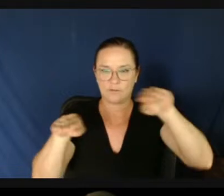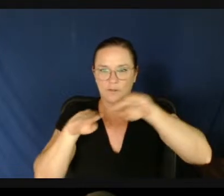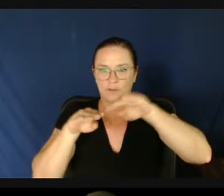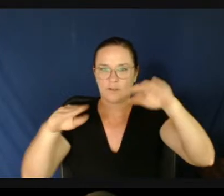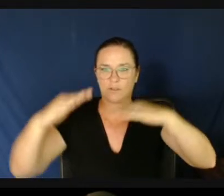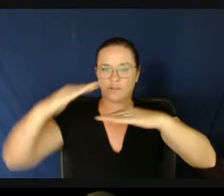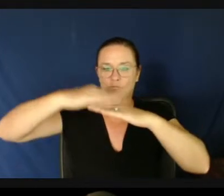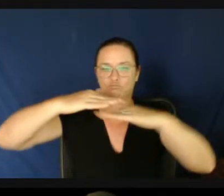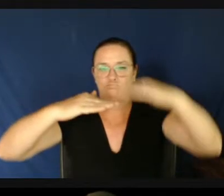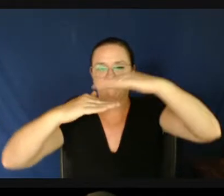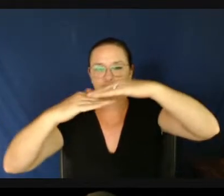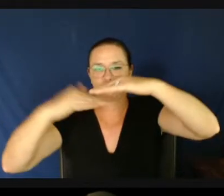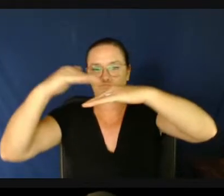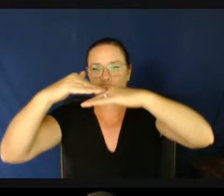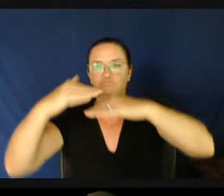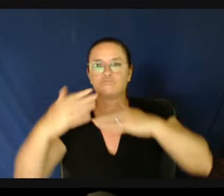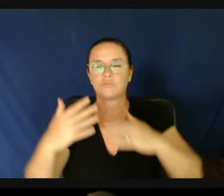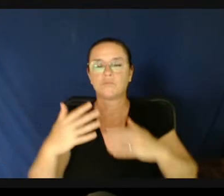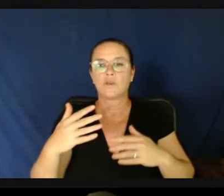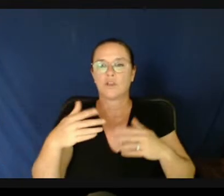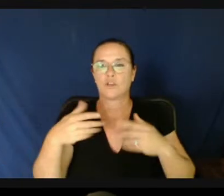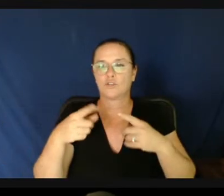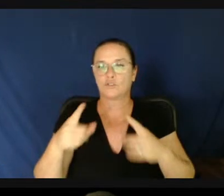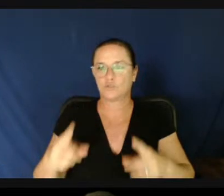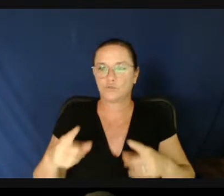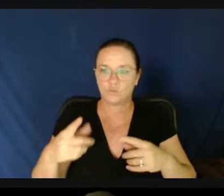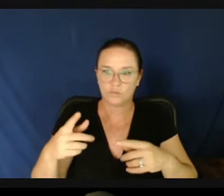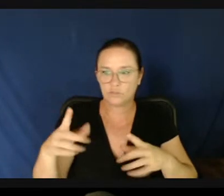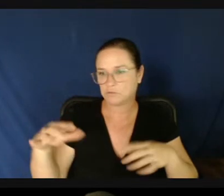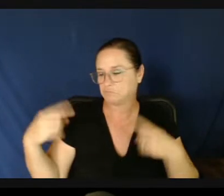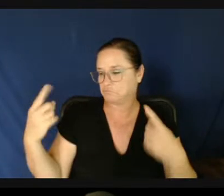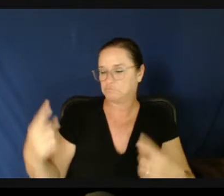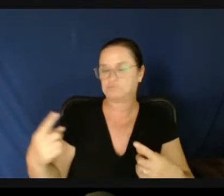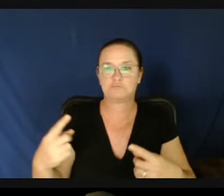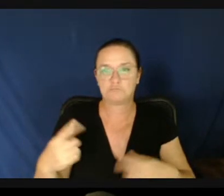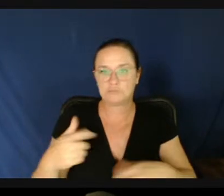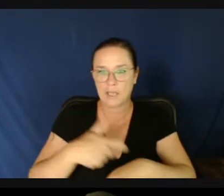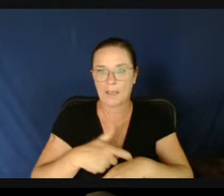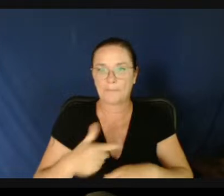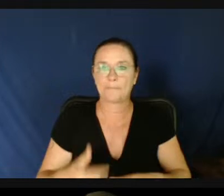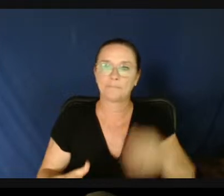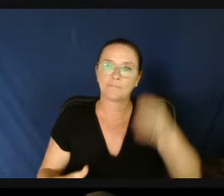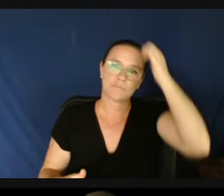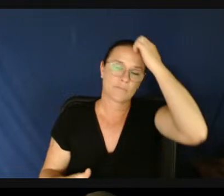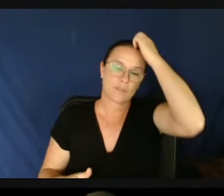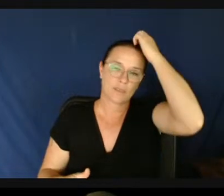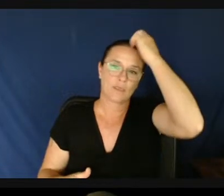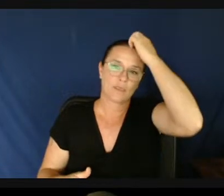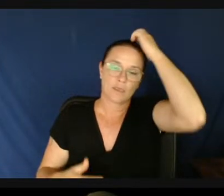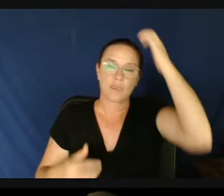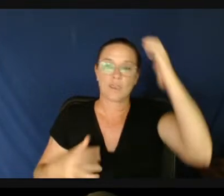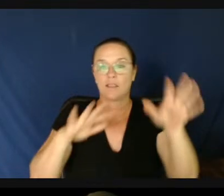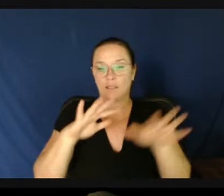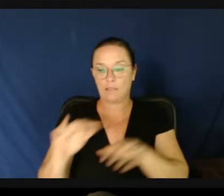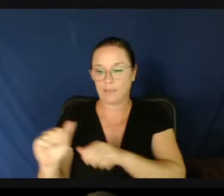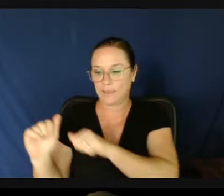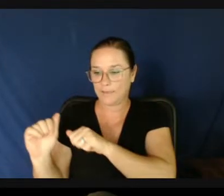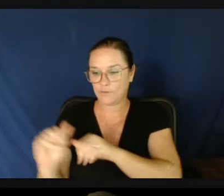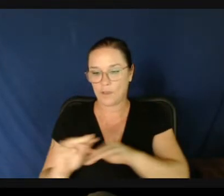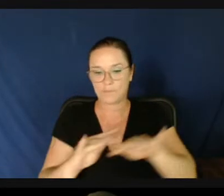layers of sand are deposited through different processes over time, put on and then carved out, eroded away because of